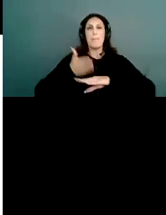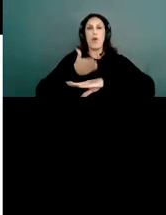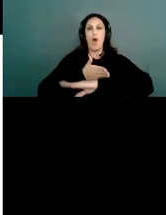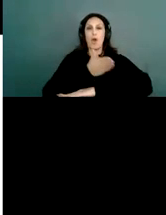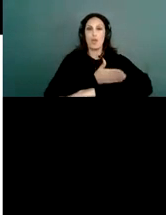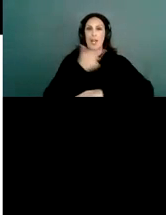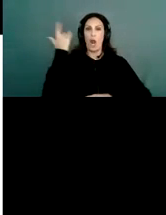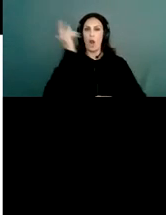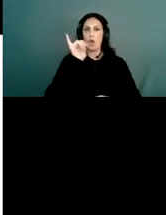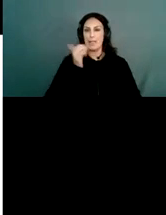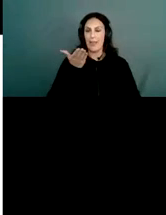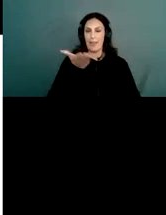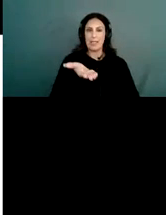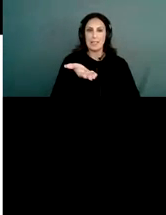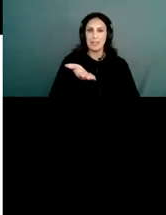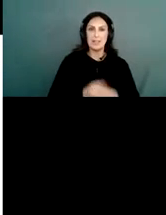like.